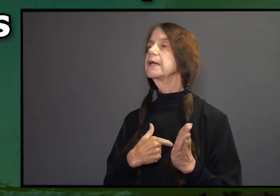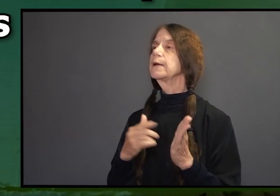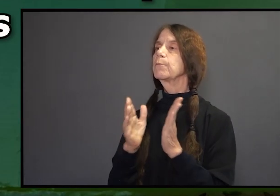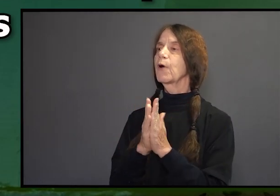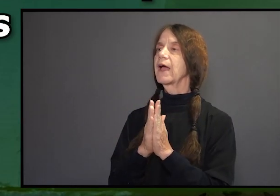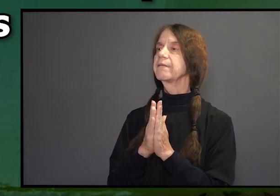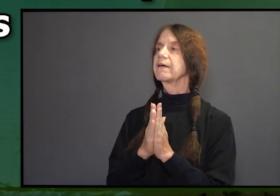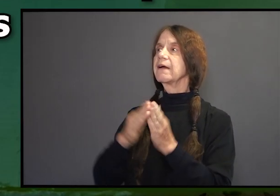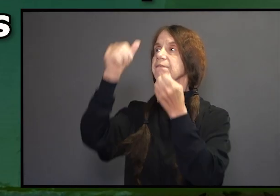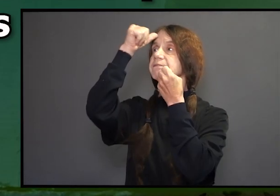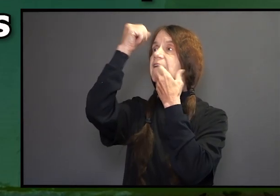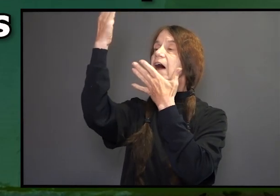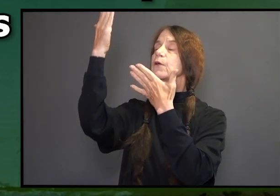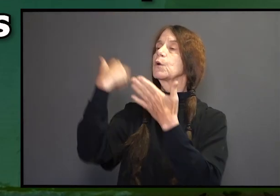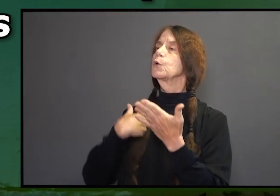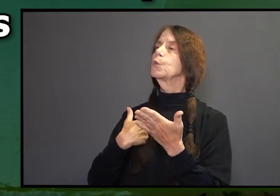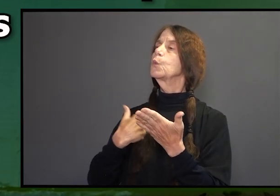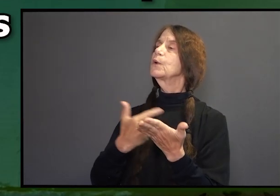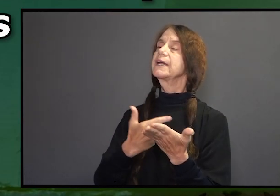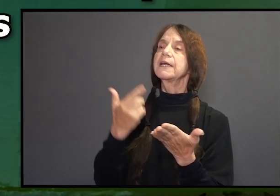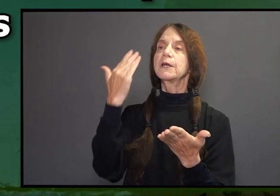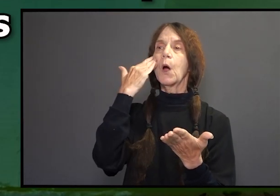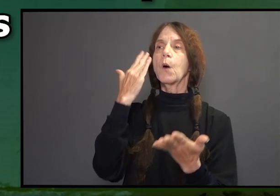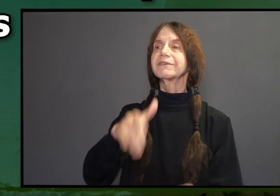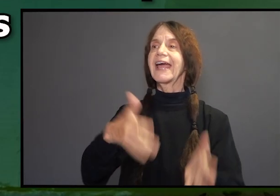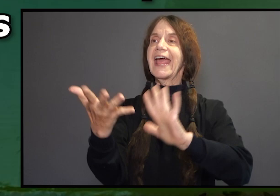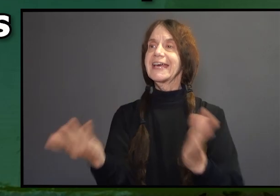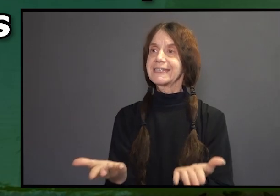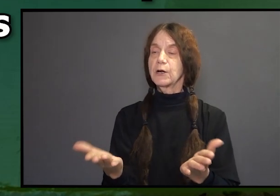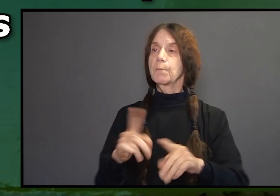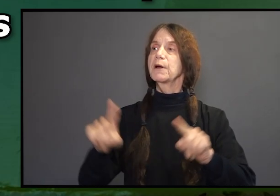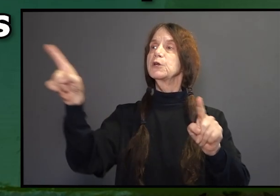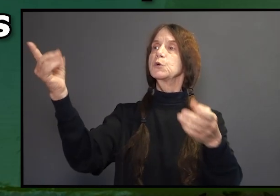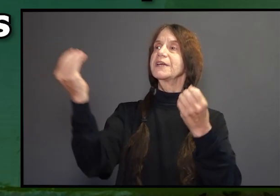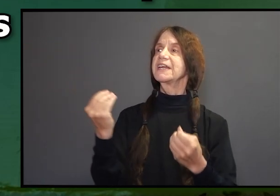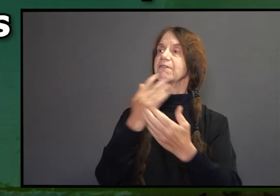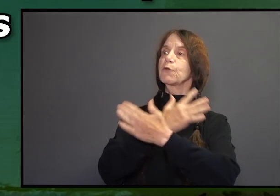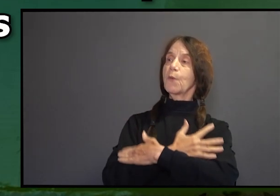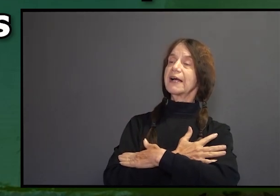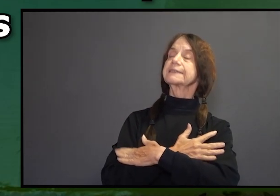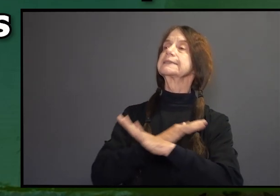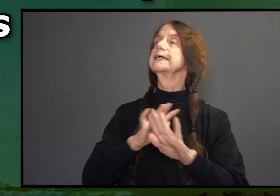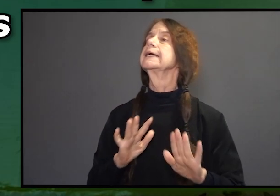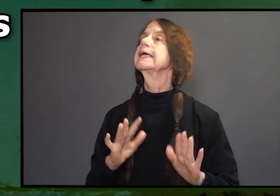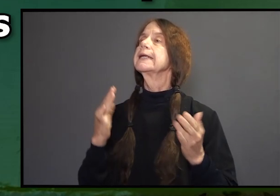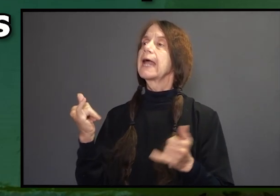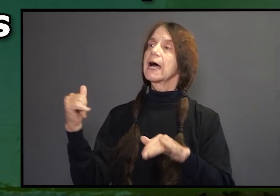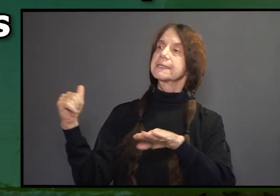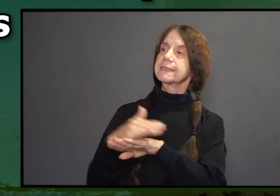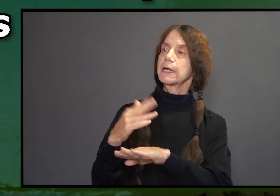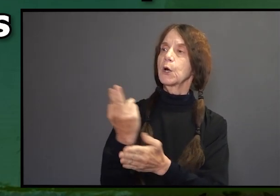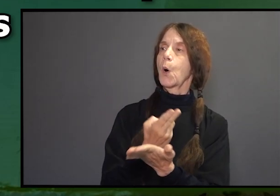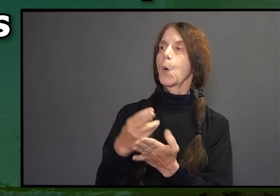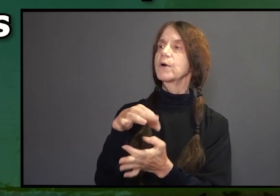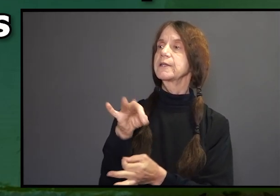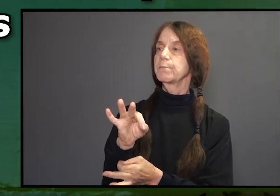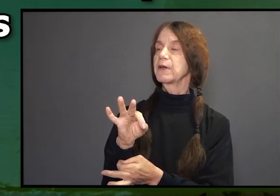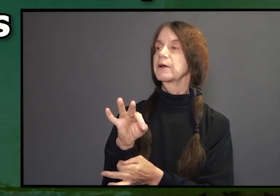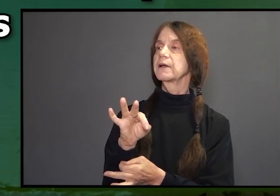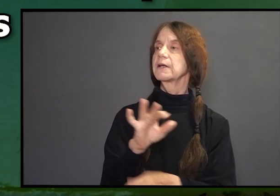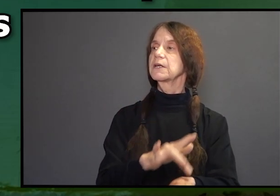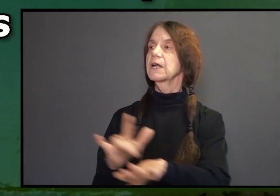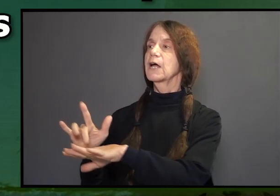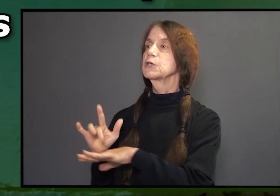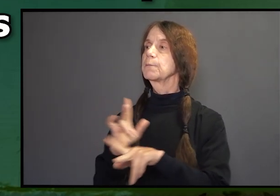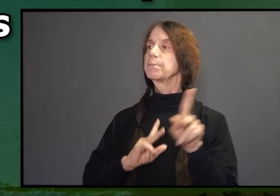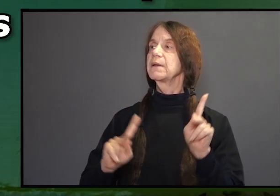chaos, you grant rest. In the middle of struggle, you provide refreshment. Send your Holy Spirit to all who